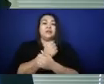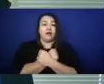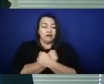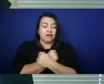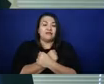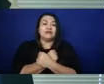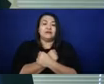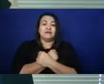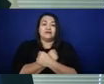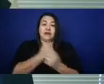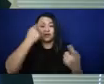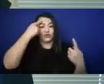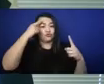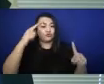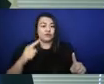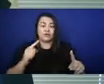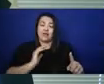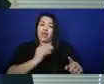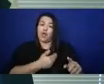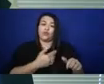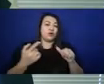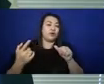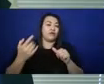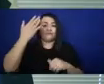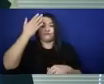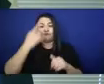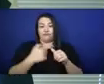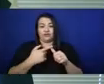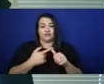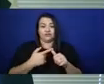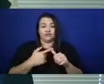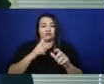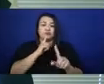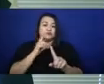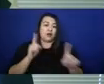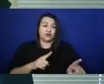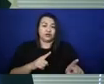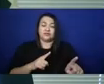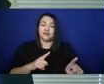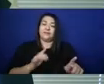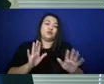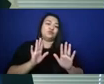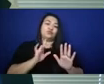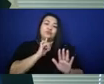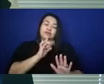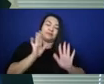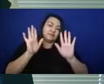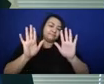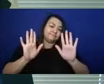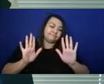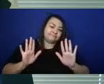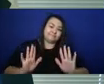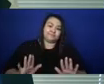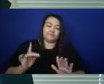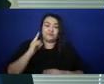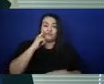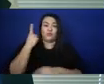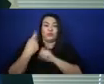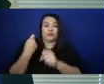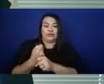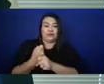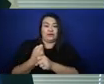friends, people close to them, and just really sending you our thoughts and our prayers and